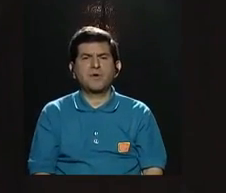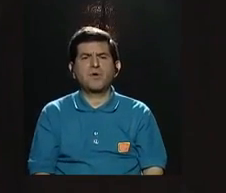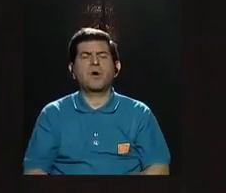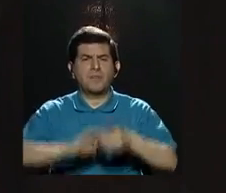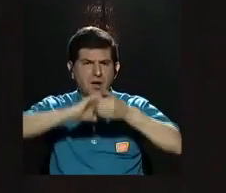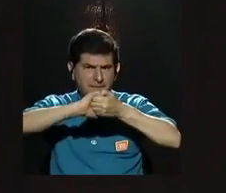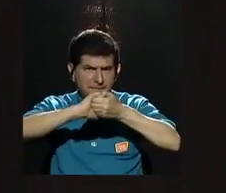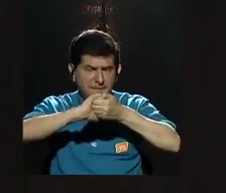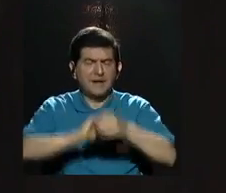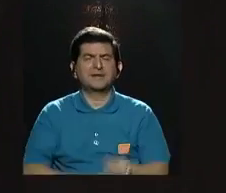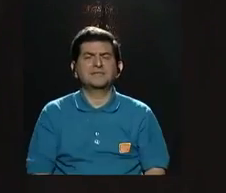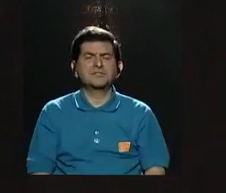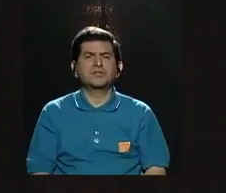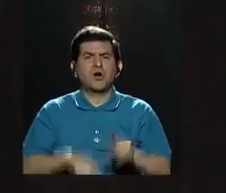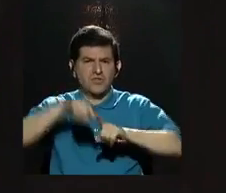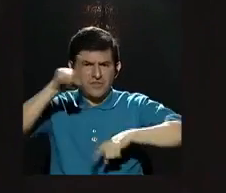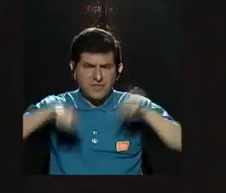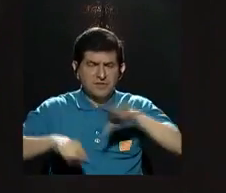diversity and inclusion.